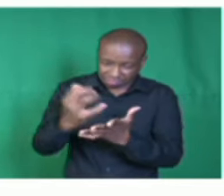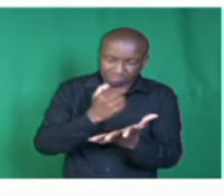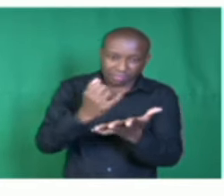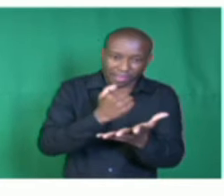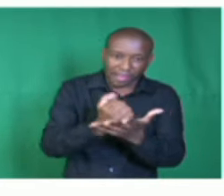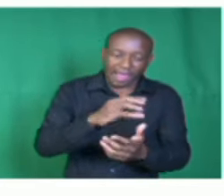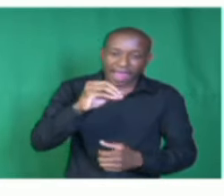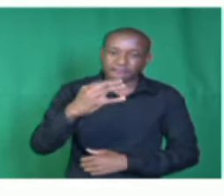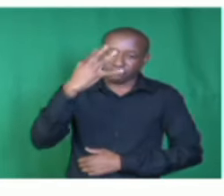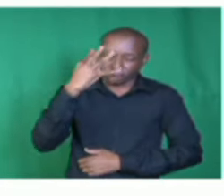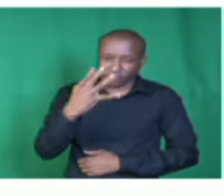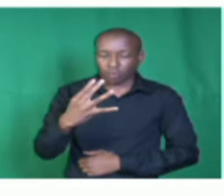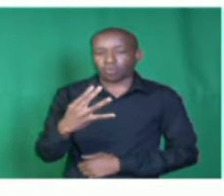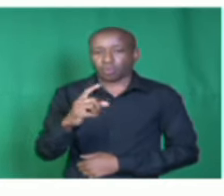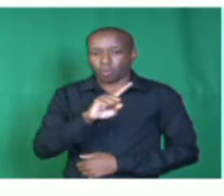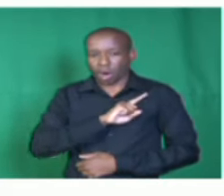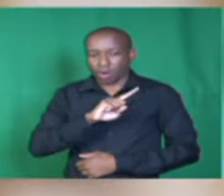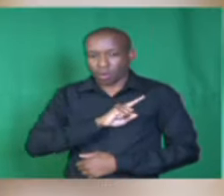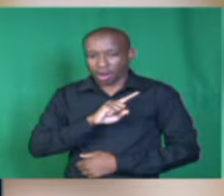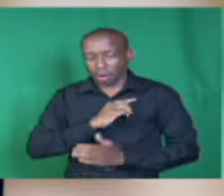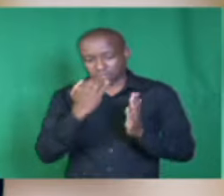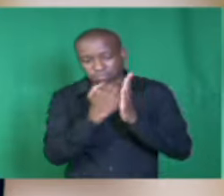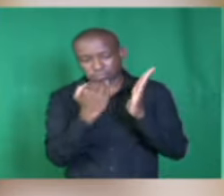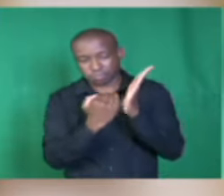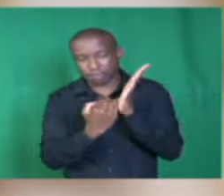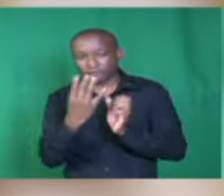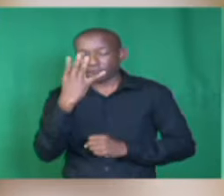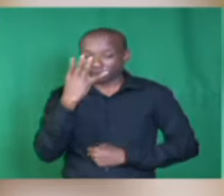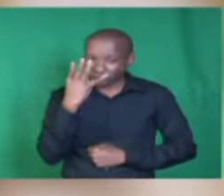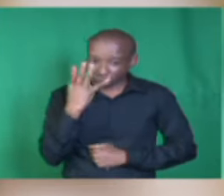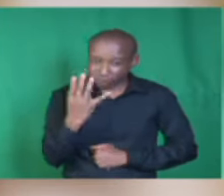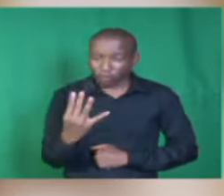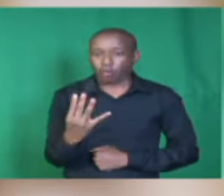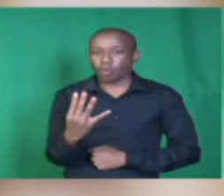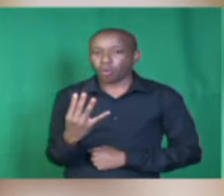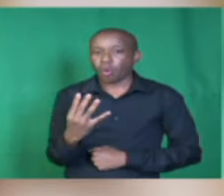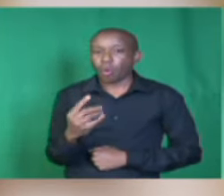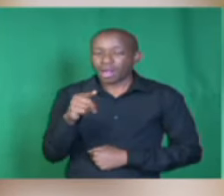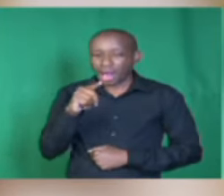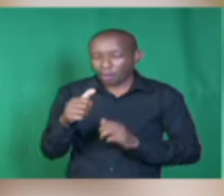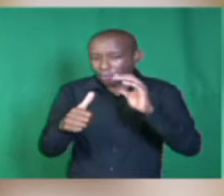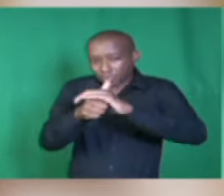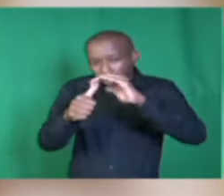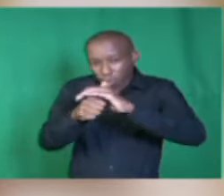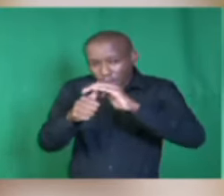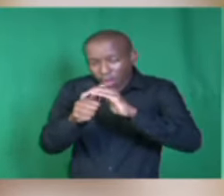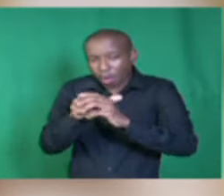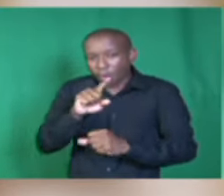the scramble. So now we are saying here there are four main reasons,